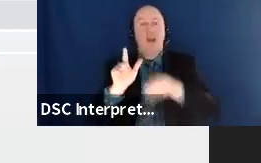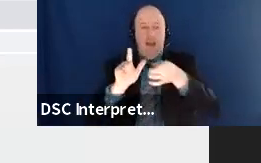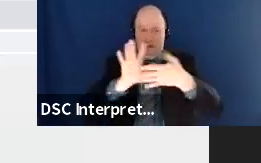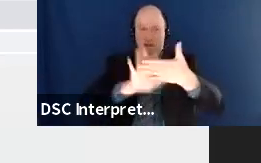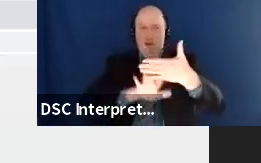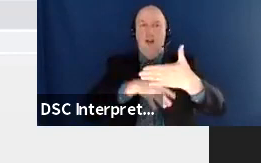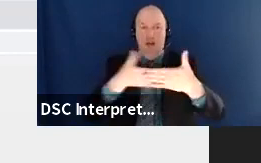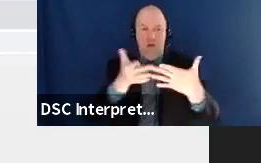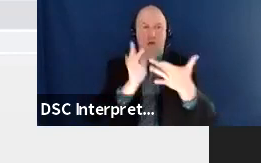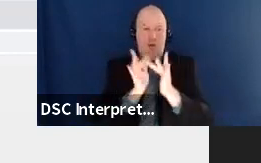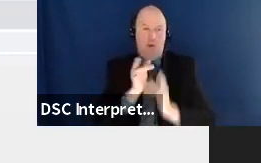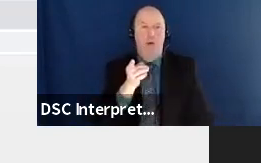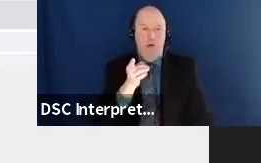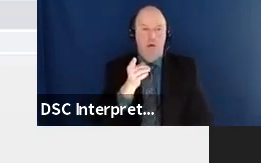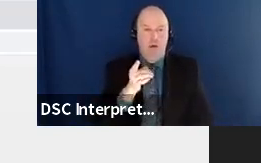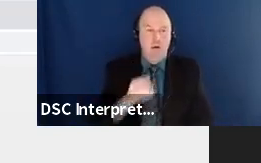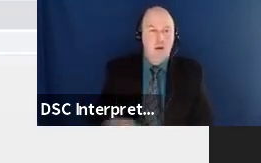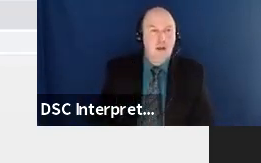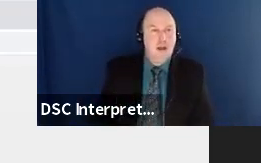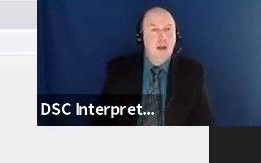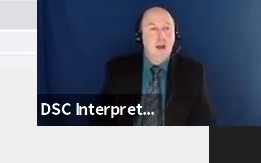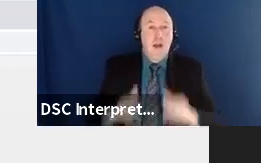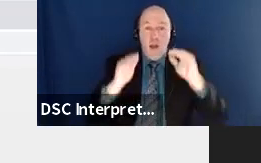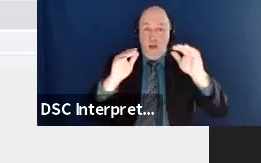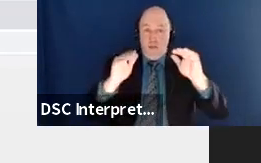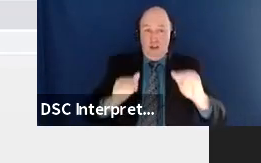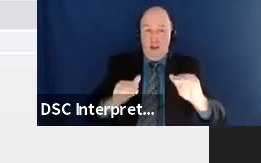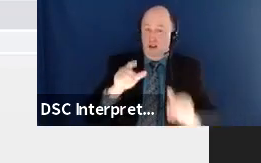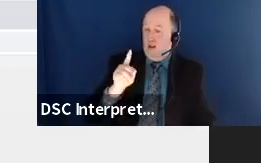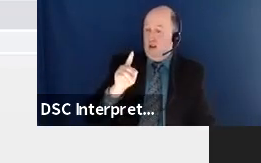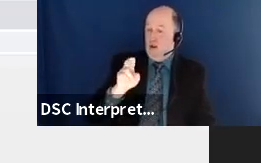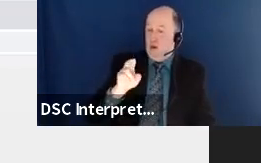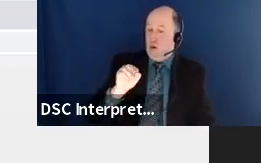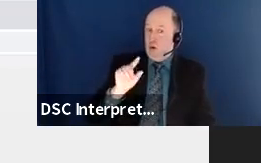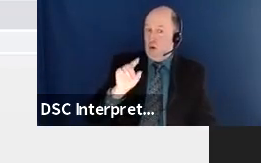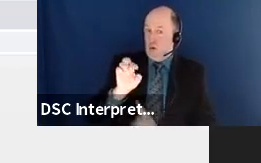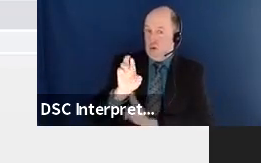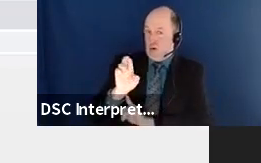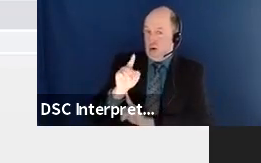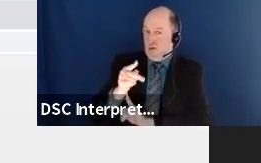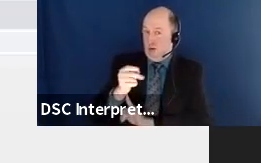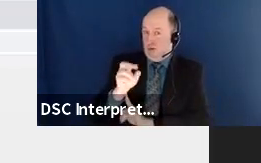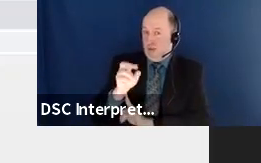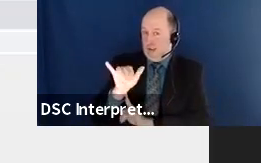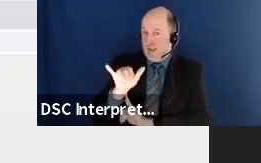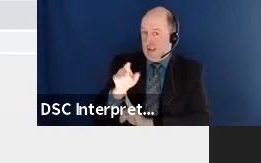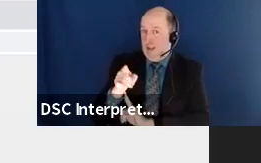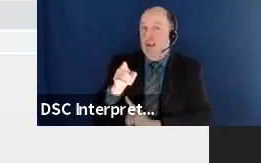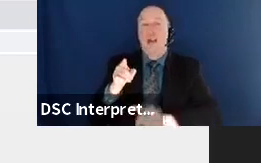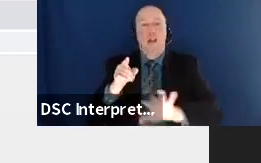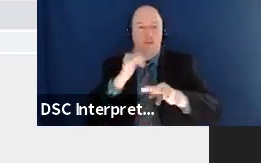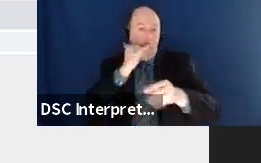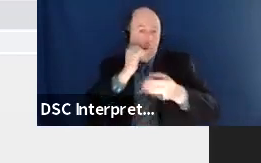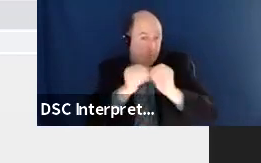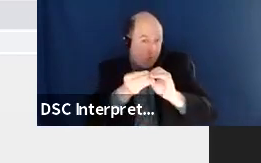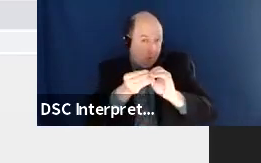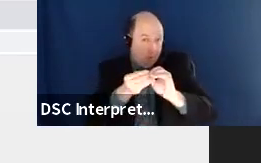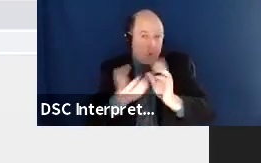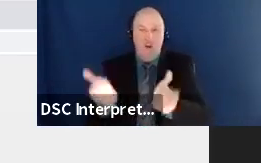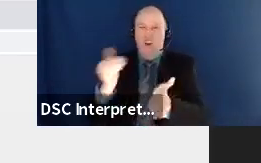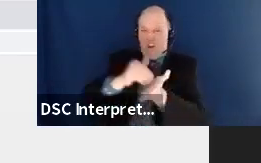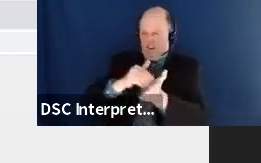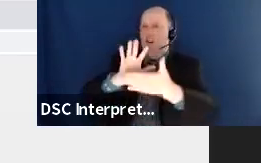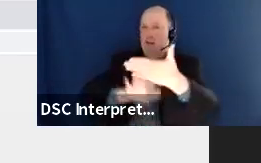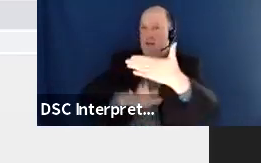CVS website. Below that is Kroger Pharmacy. There's a number that you can call to schedule, or you may also do that